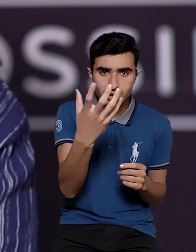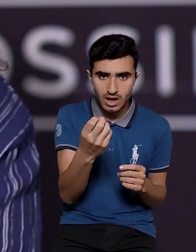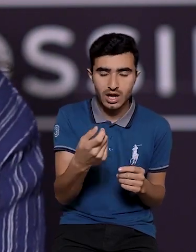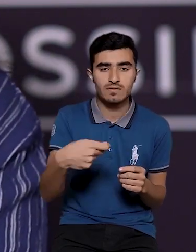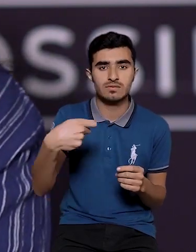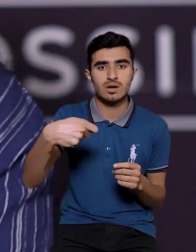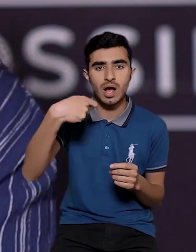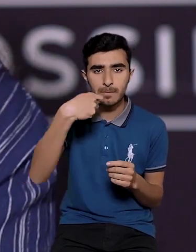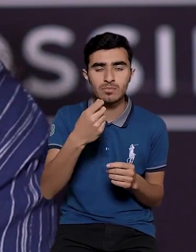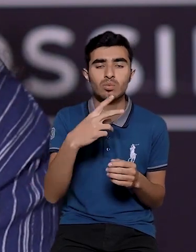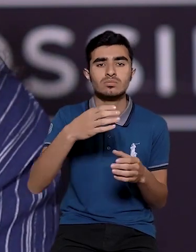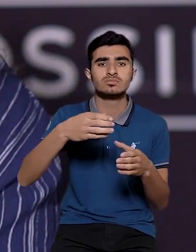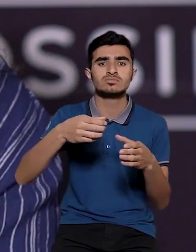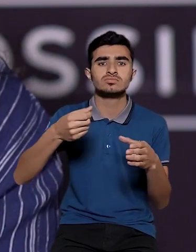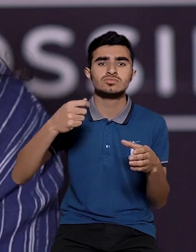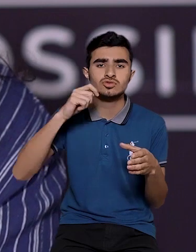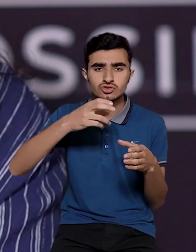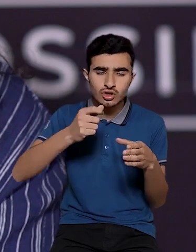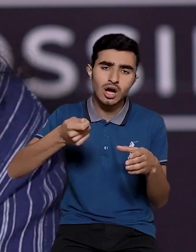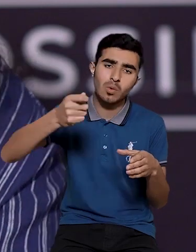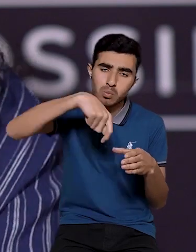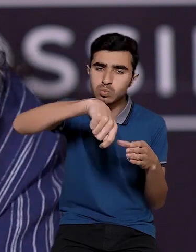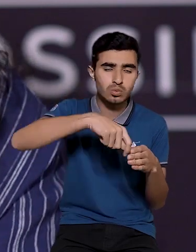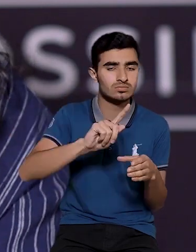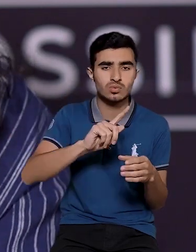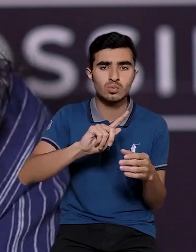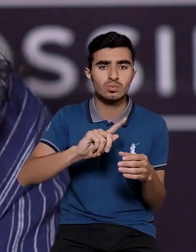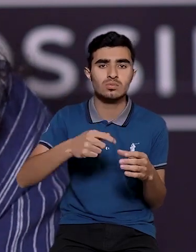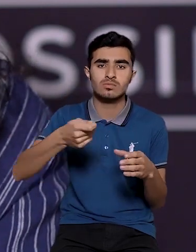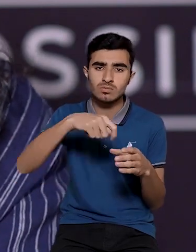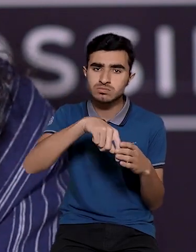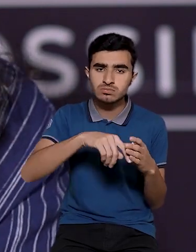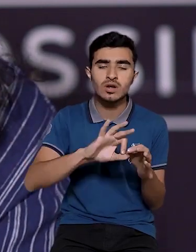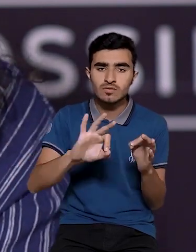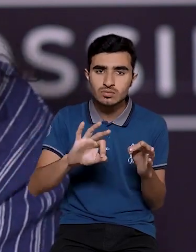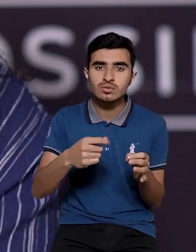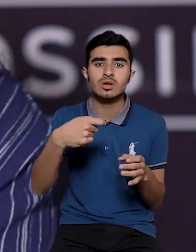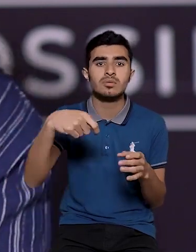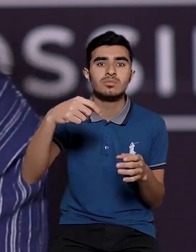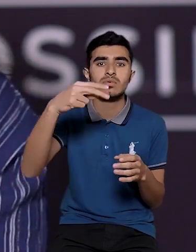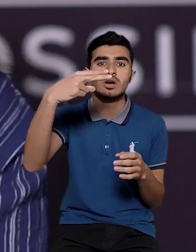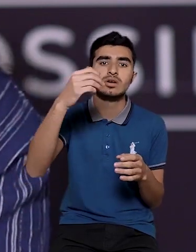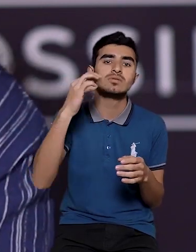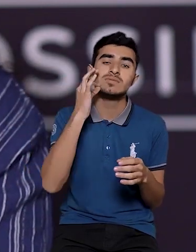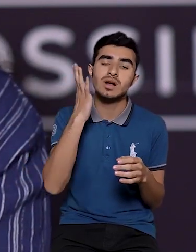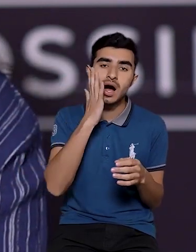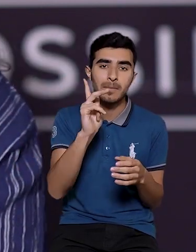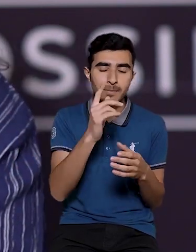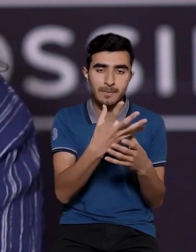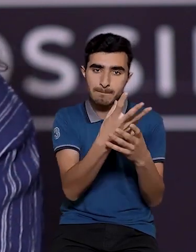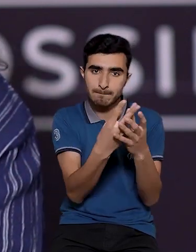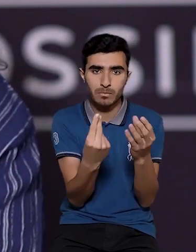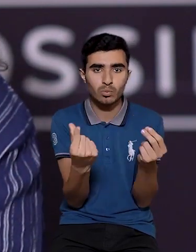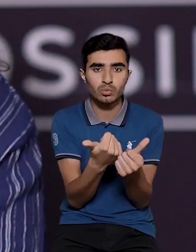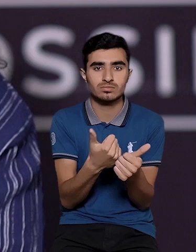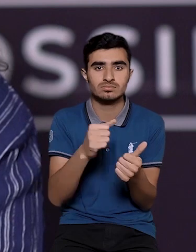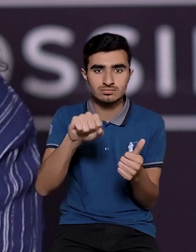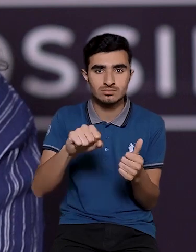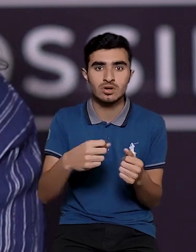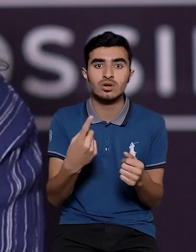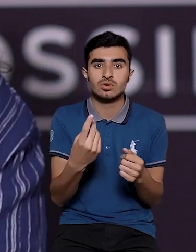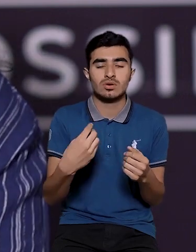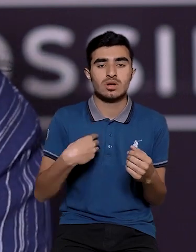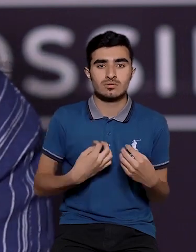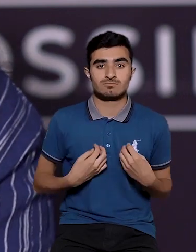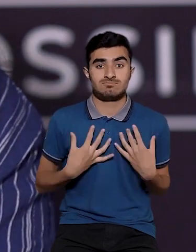recommend that whoever's having honey should not put it in liquid, because it'll suck all the liquid from your